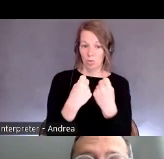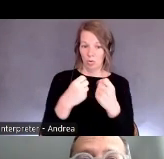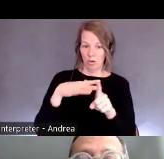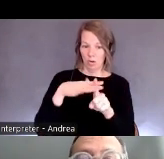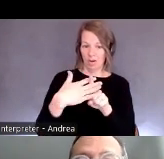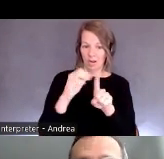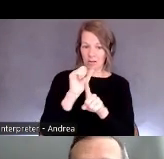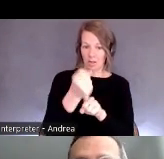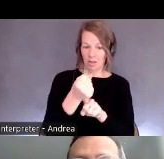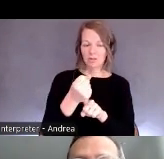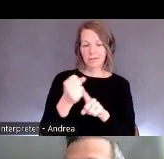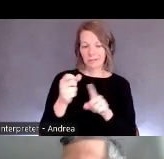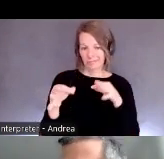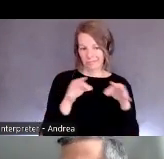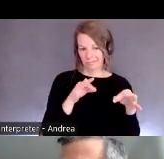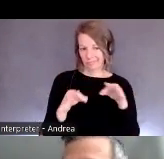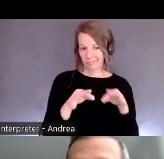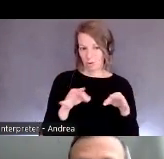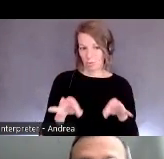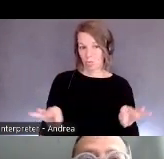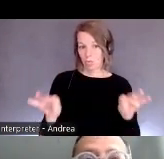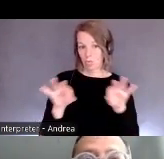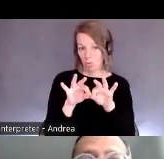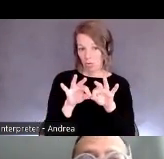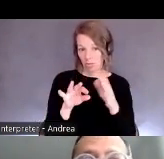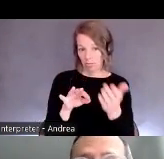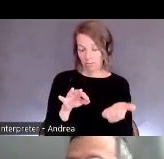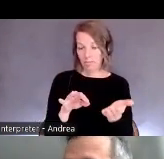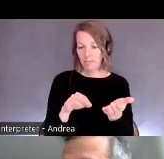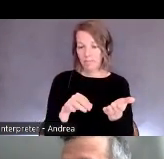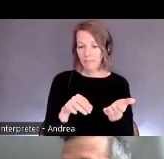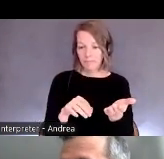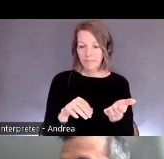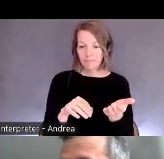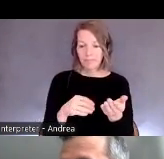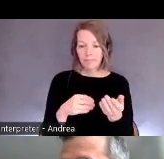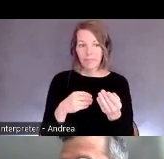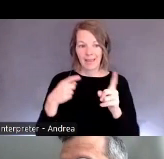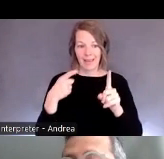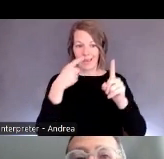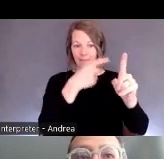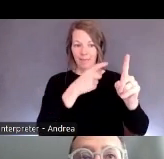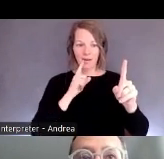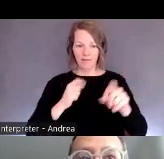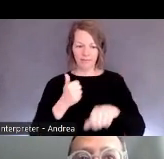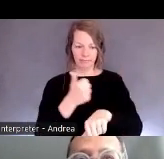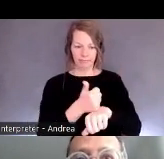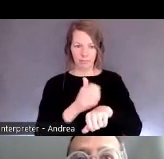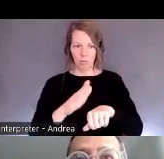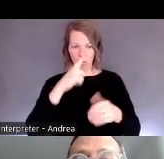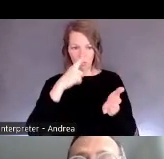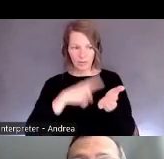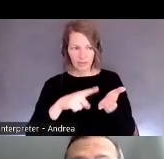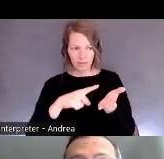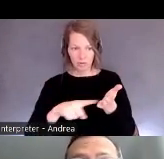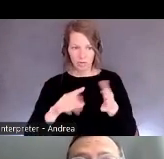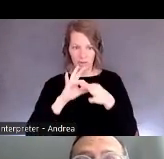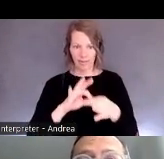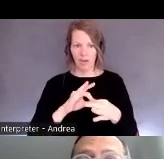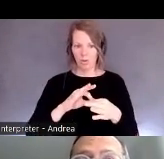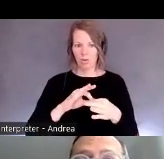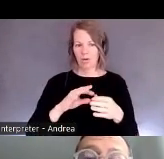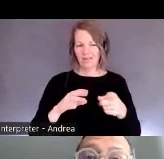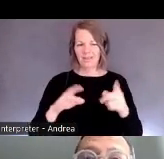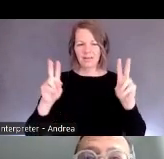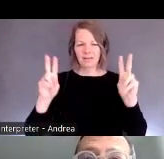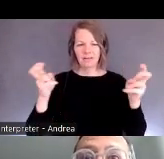which also can be crucial for giving the aim of situating your research in a global context. This is a